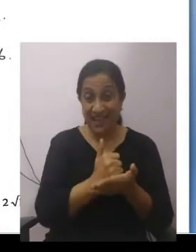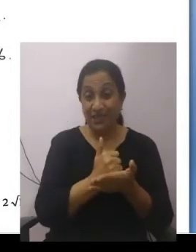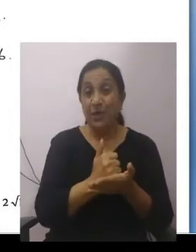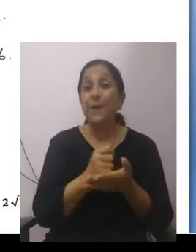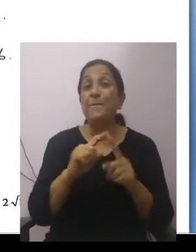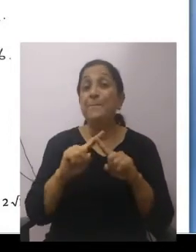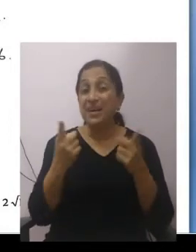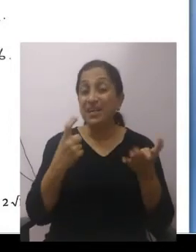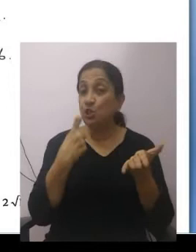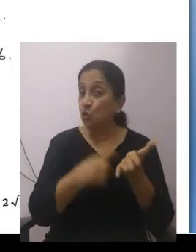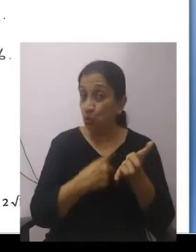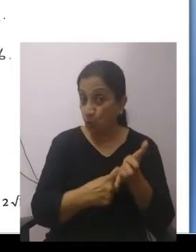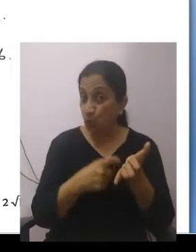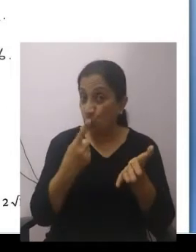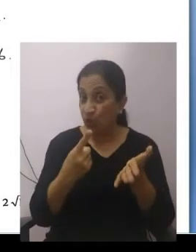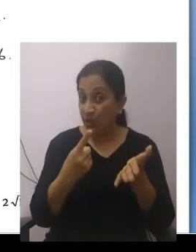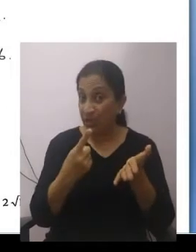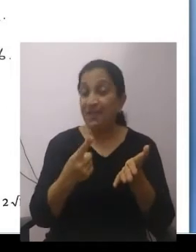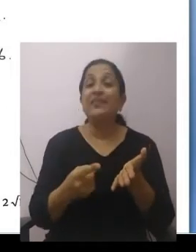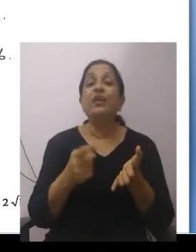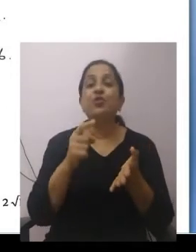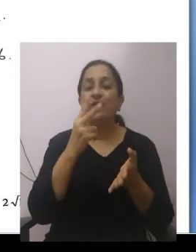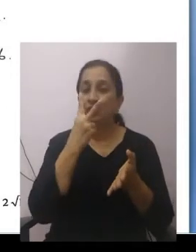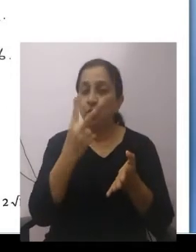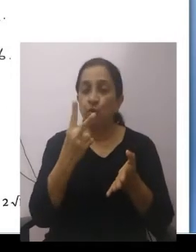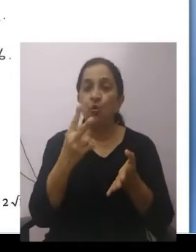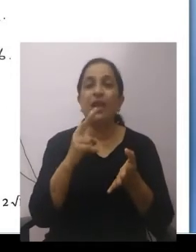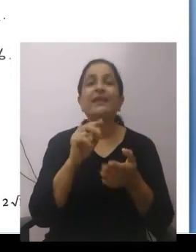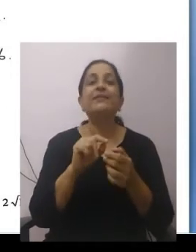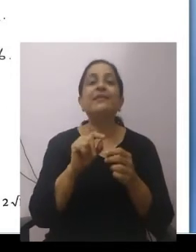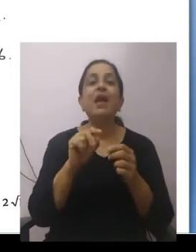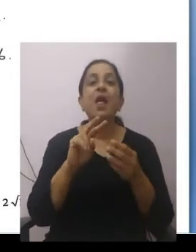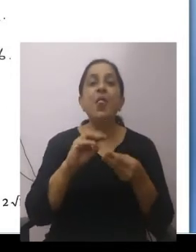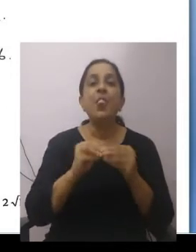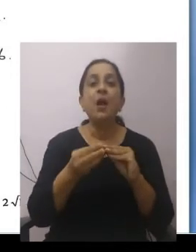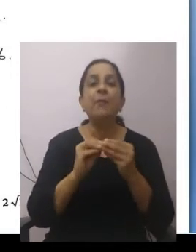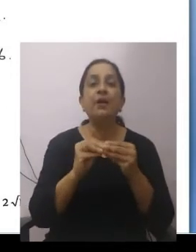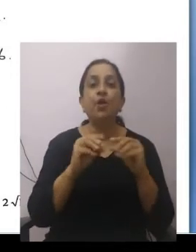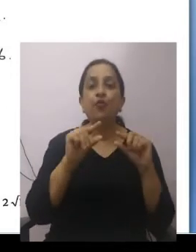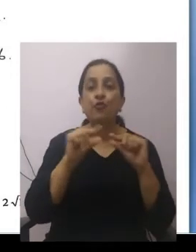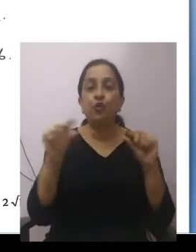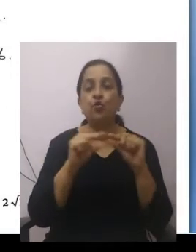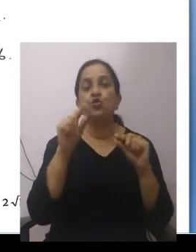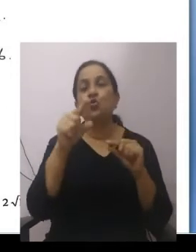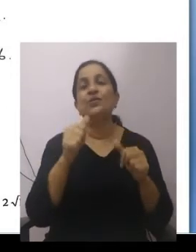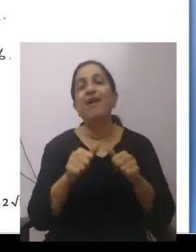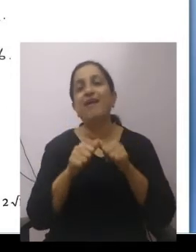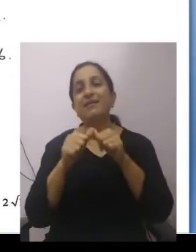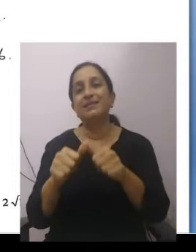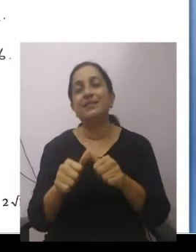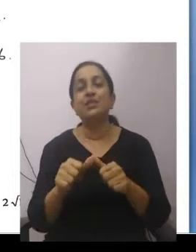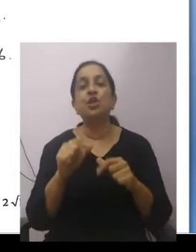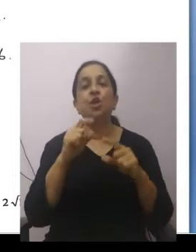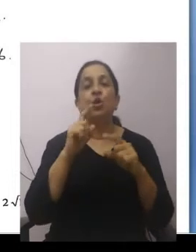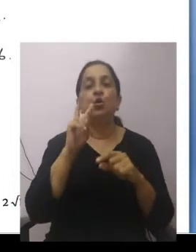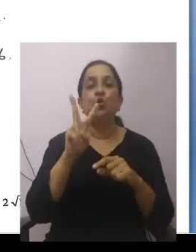you, always have the row first. So there are 2 rows. So you have this answer.